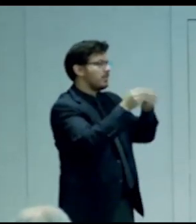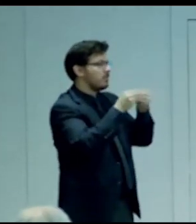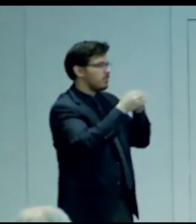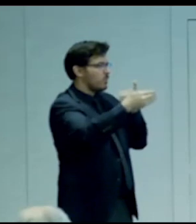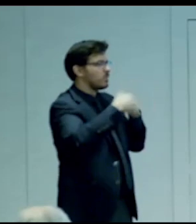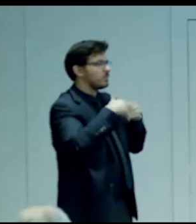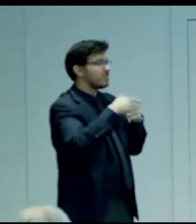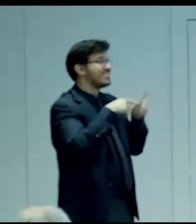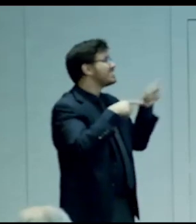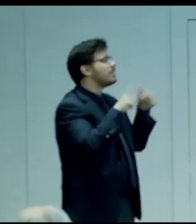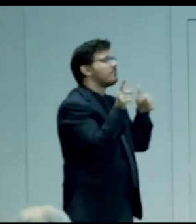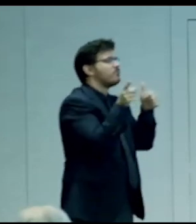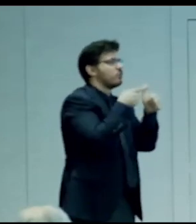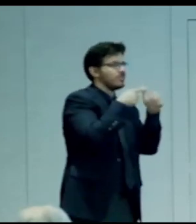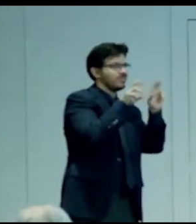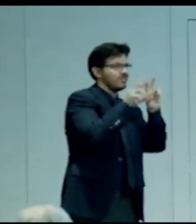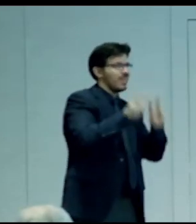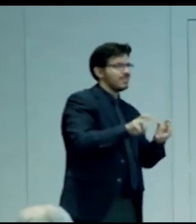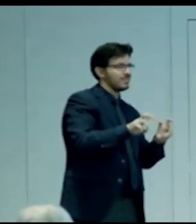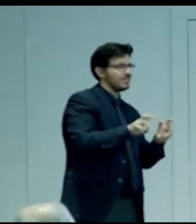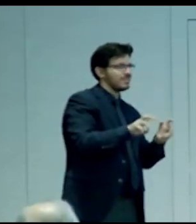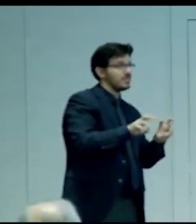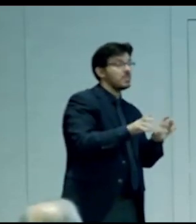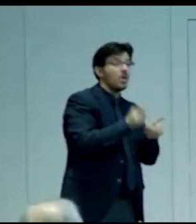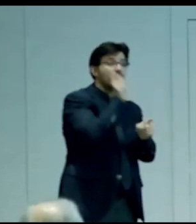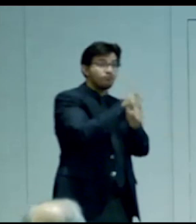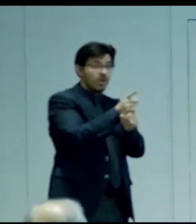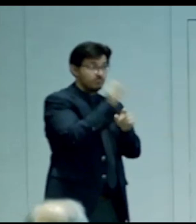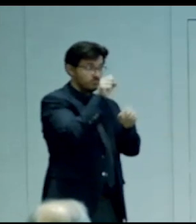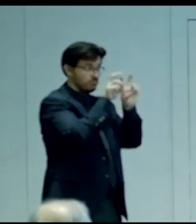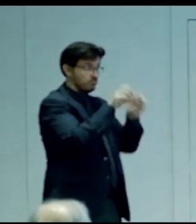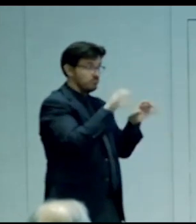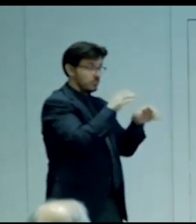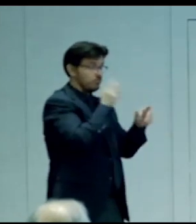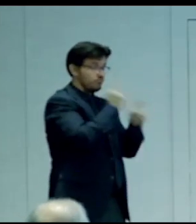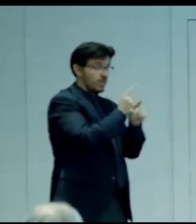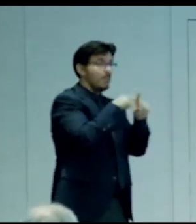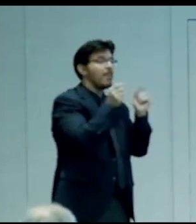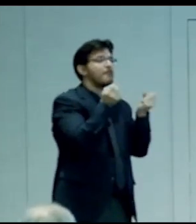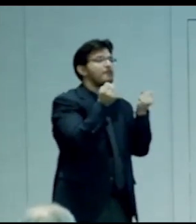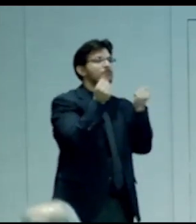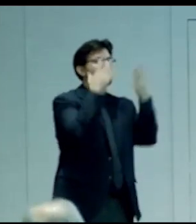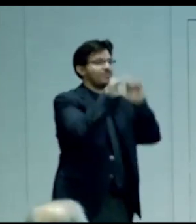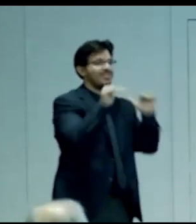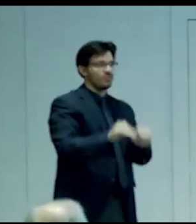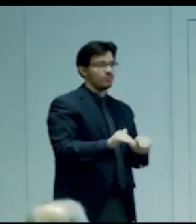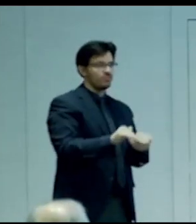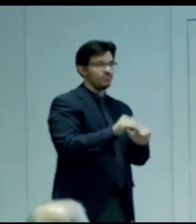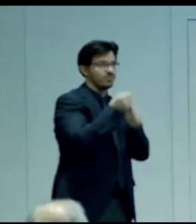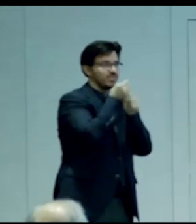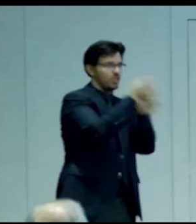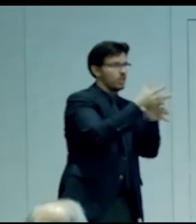first analysis, although correct, and is run by the multi-level M+ causal